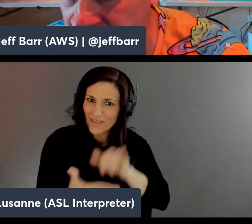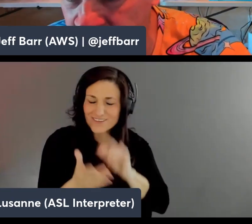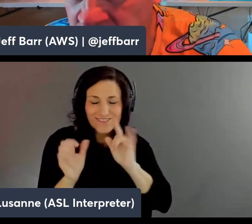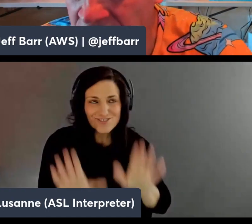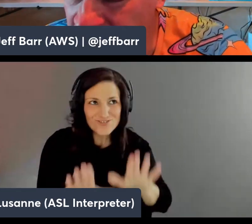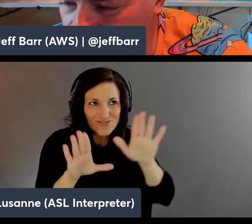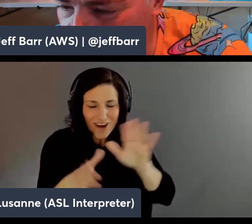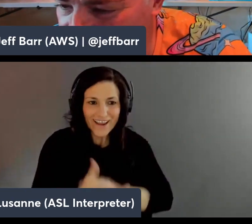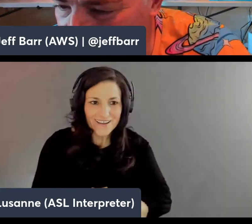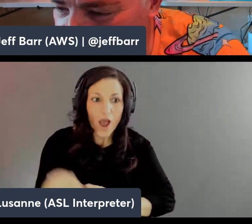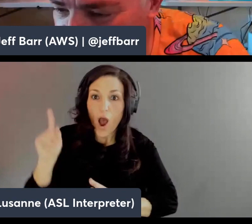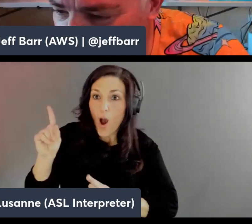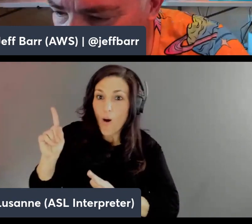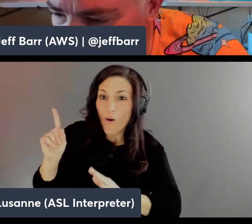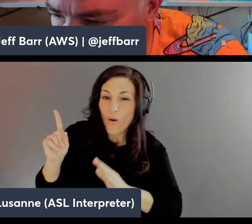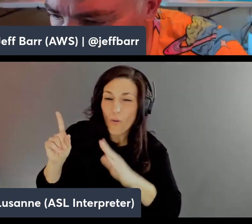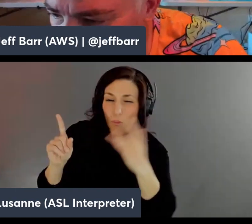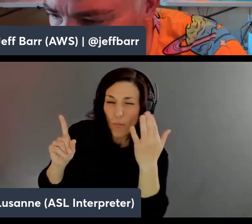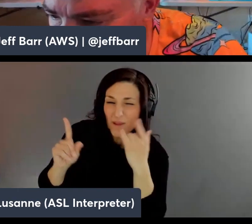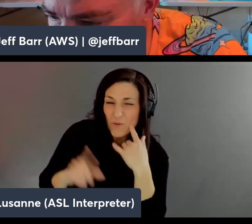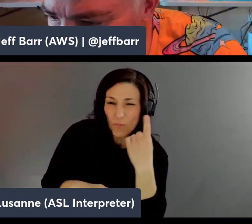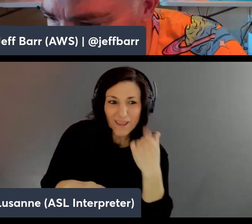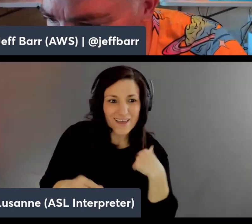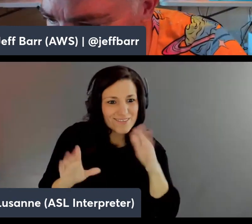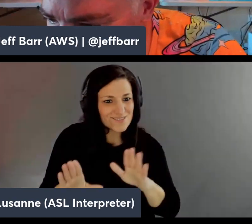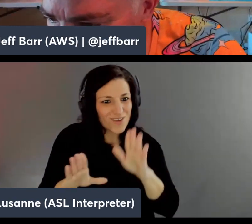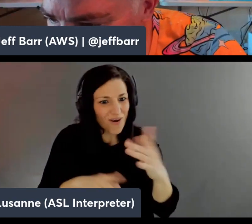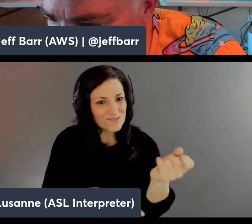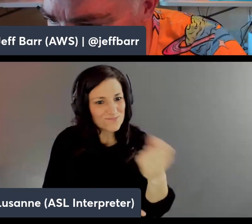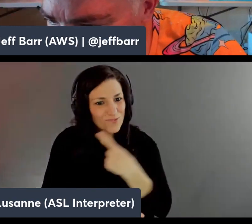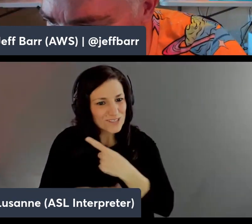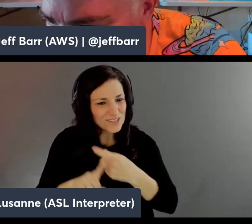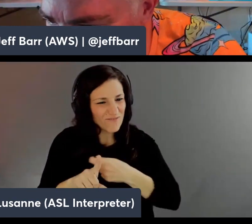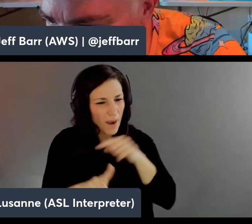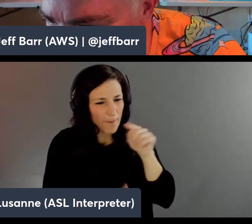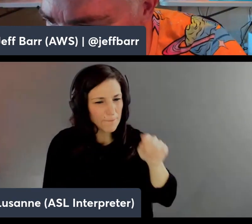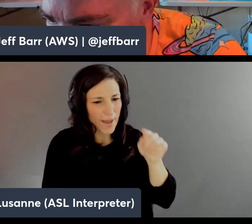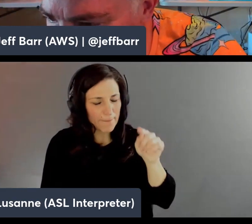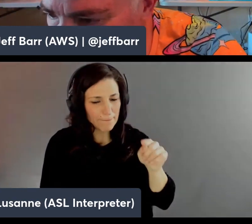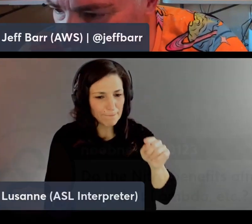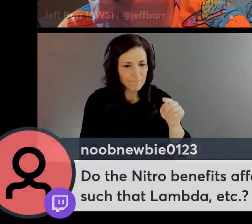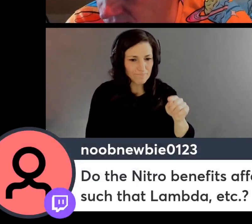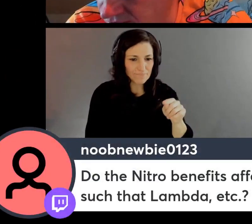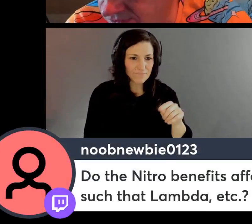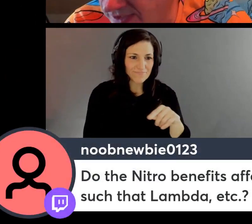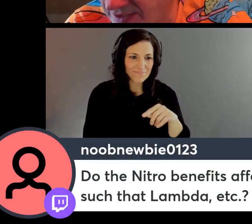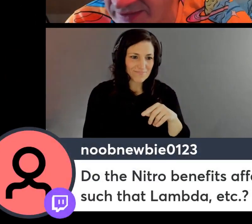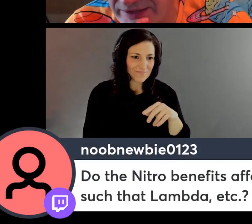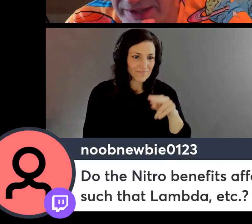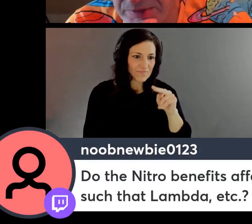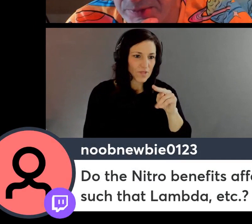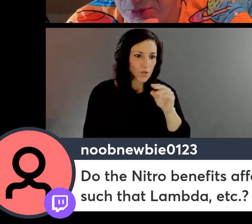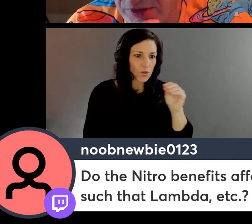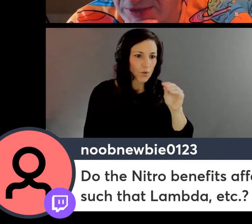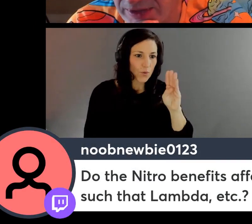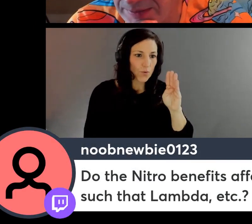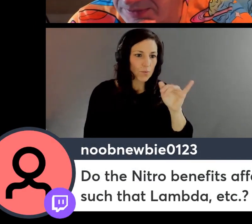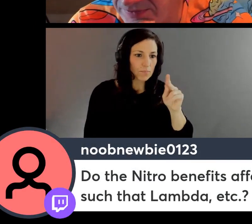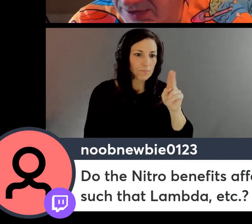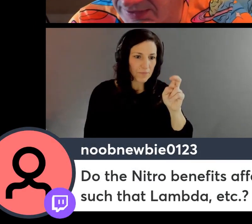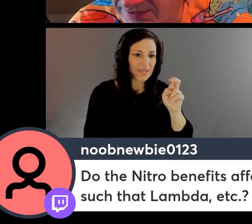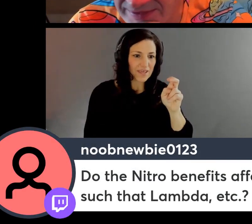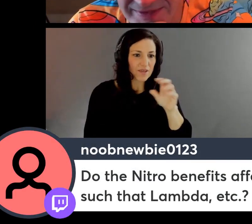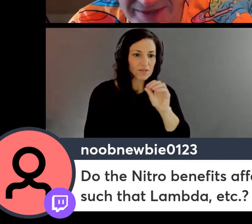actually, before you go, Amit, we actually got one really awesome question from Noobie 123. Let me pull this